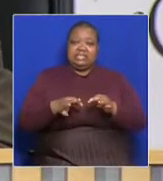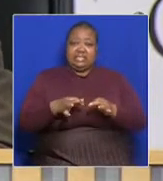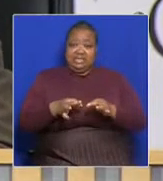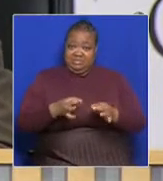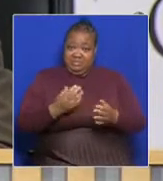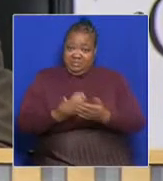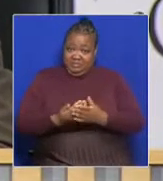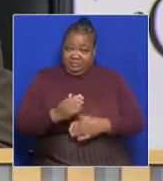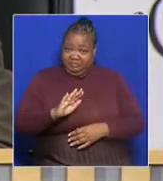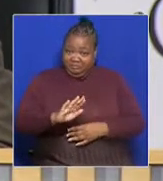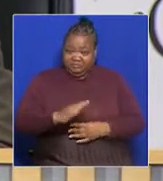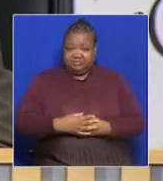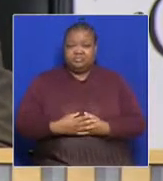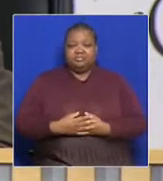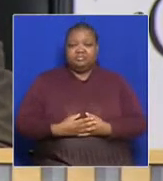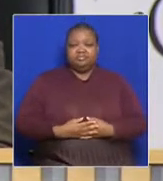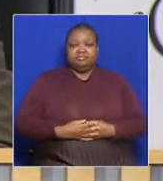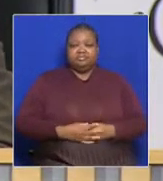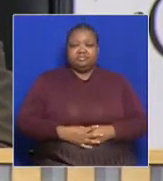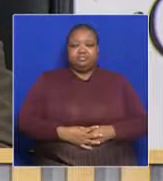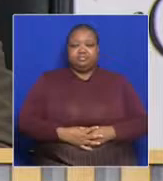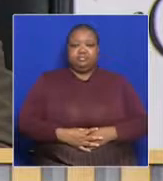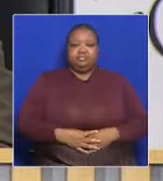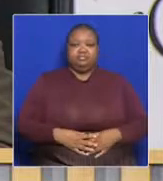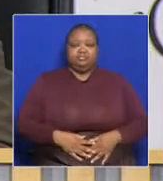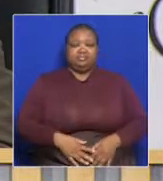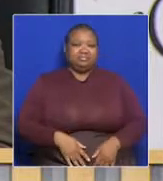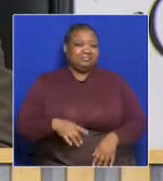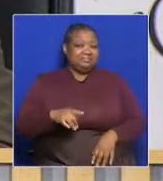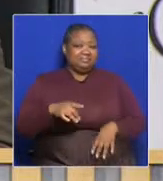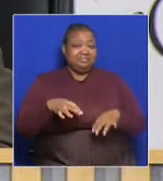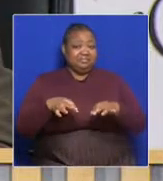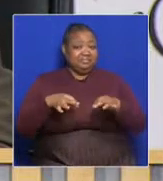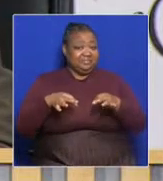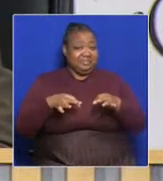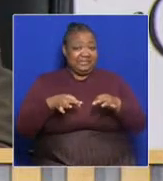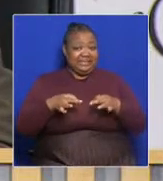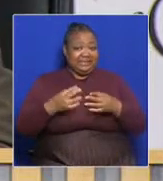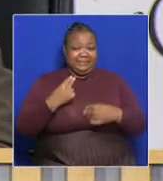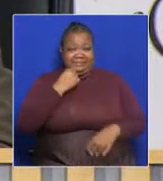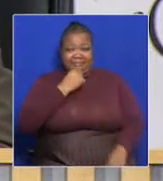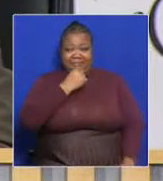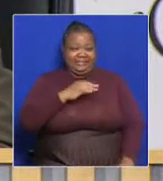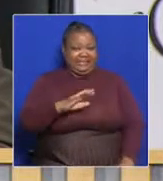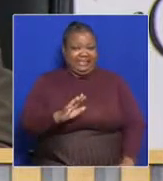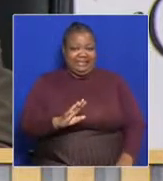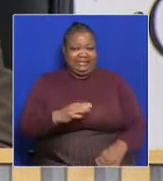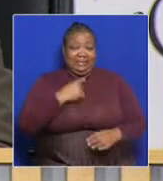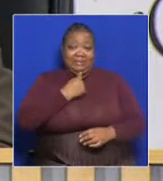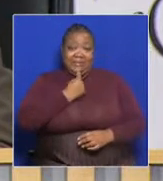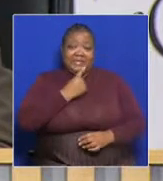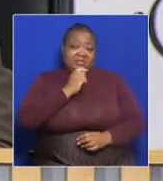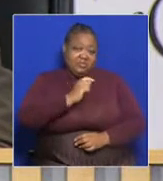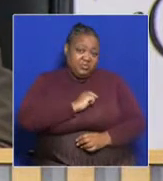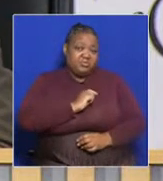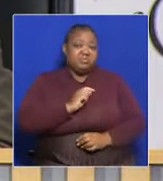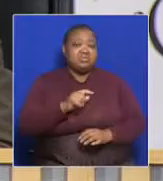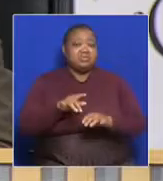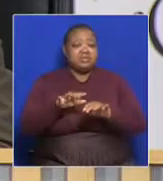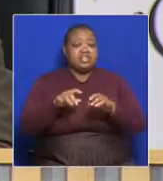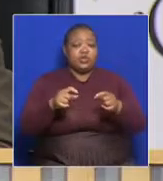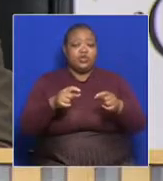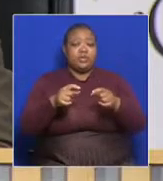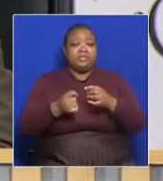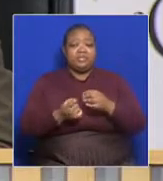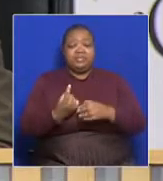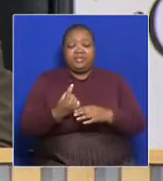pretty picture to paint, but it is the truth. And if I had to tell the Commission, we've had instances. I'll give you an example. I